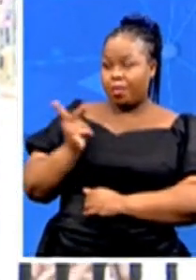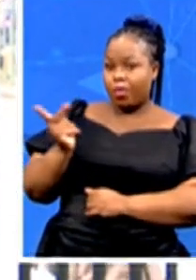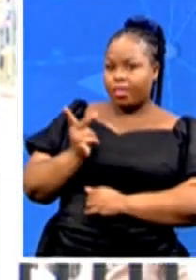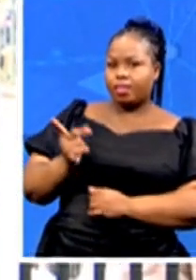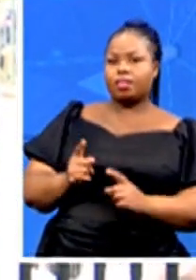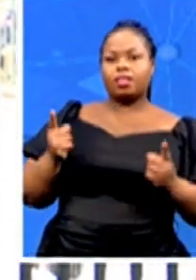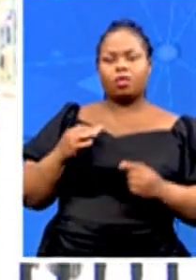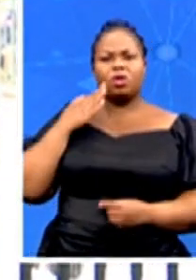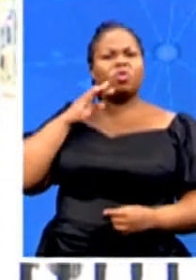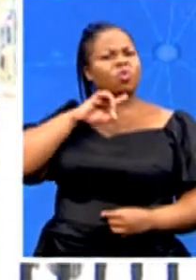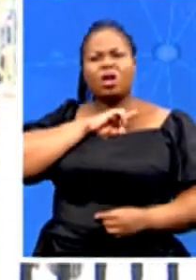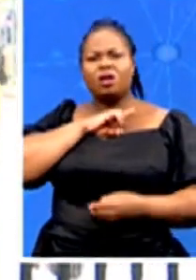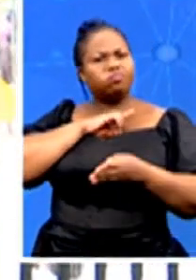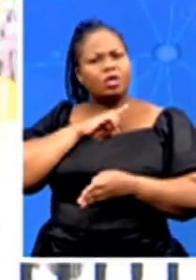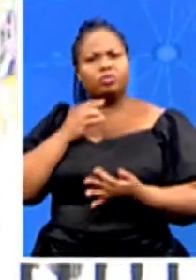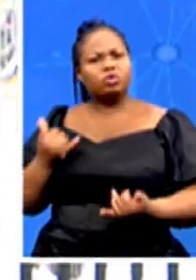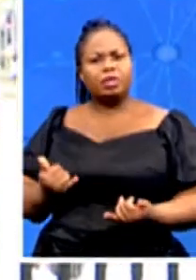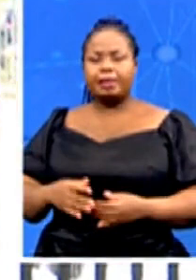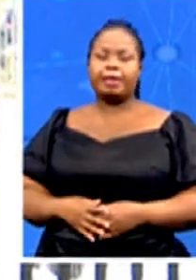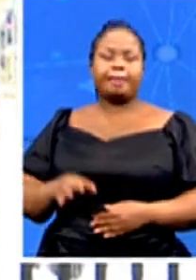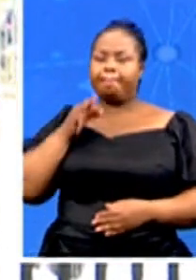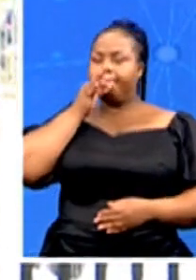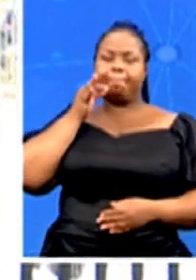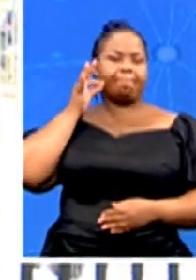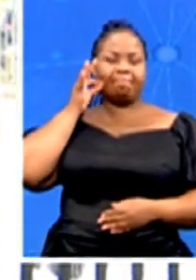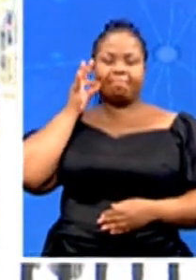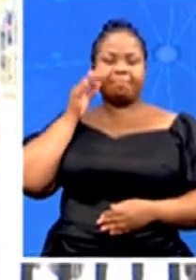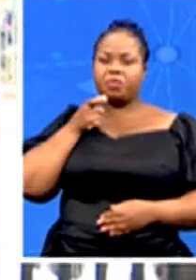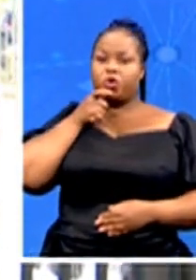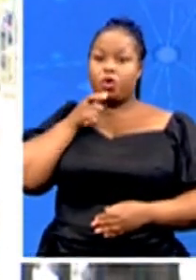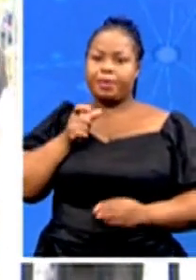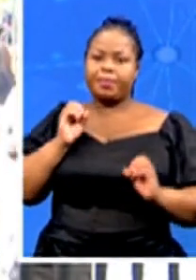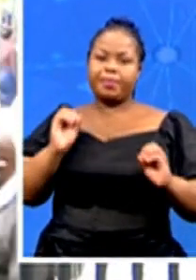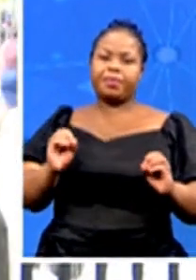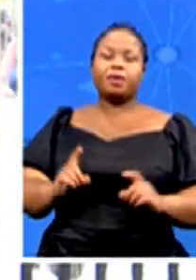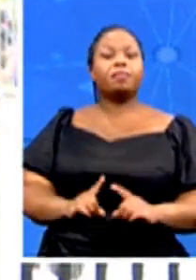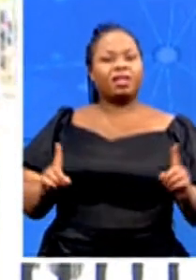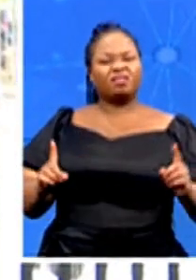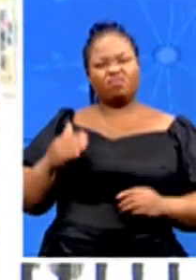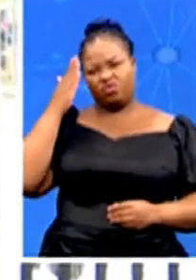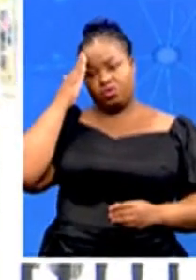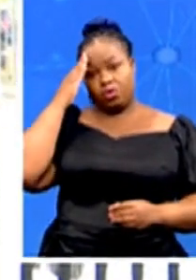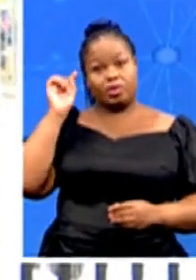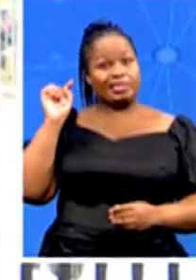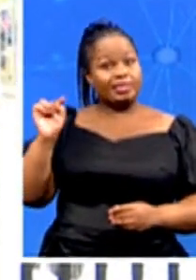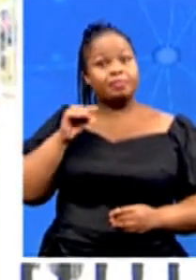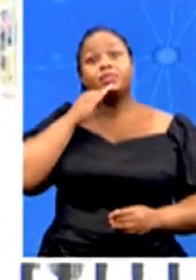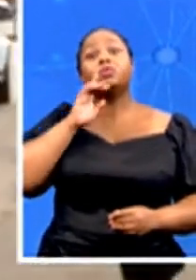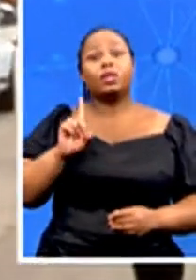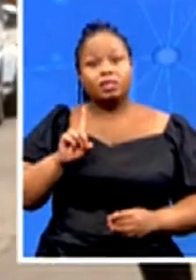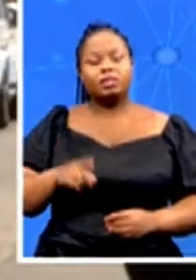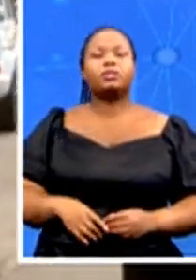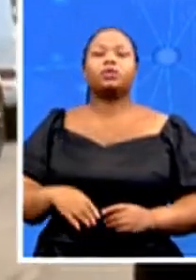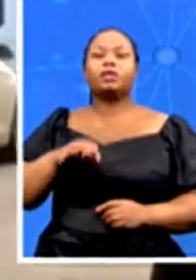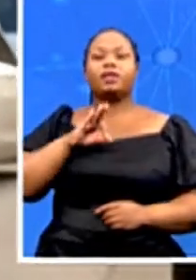today, neither of them wanting to comment, but we do understand that this could mean that Mr. Fraser might have